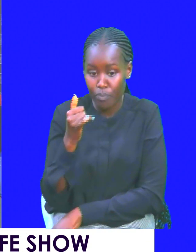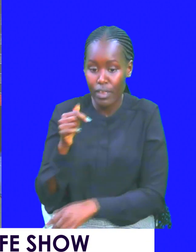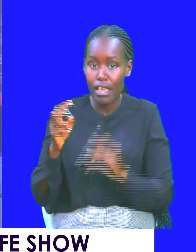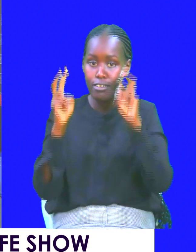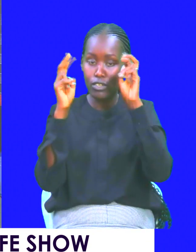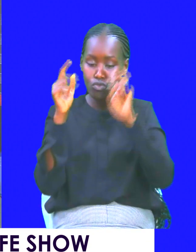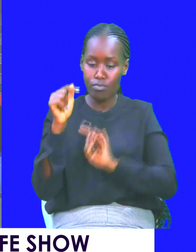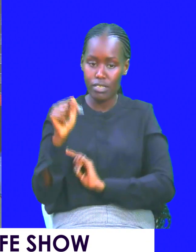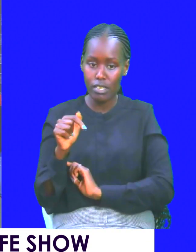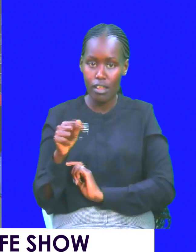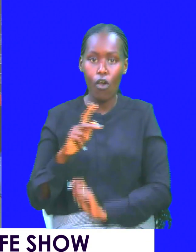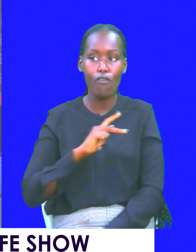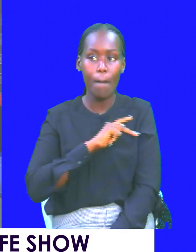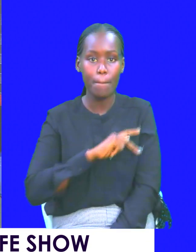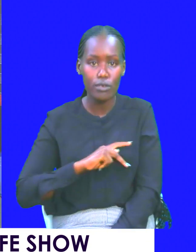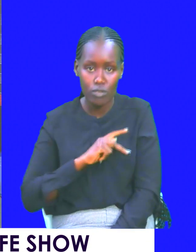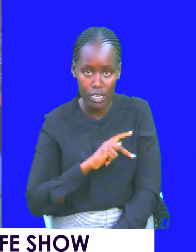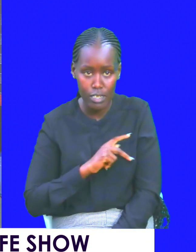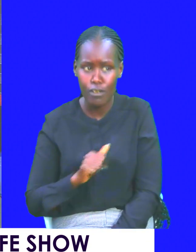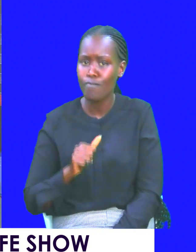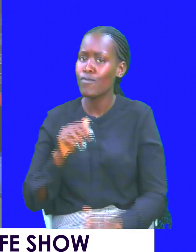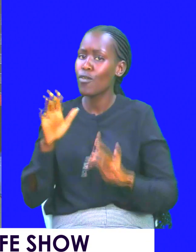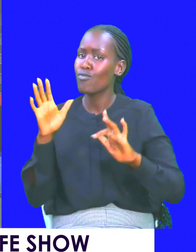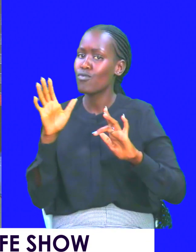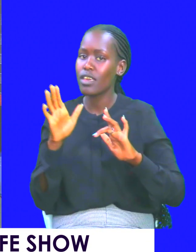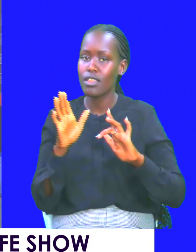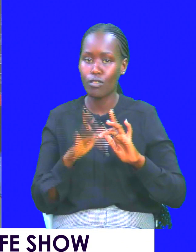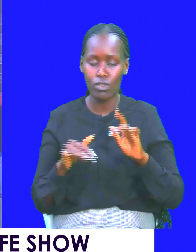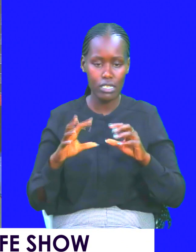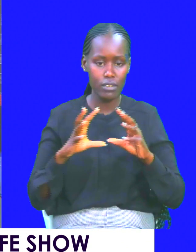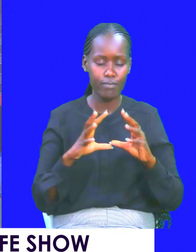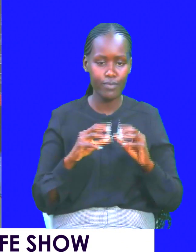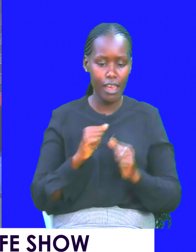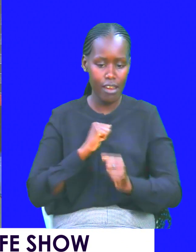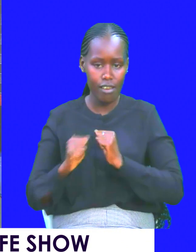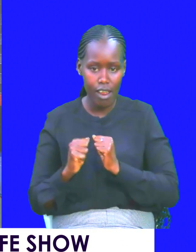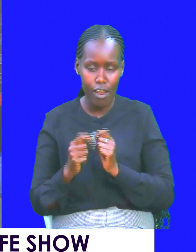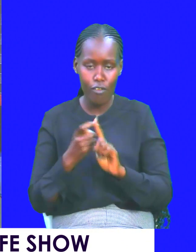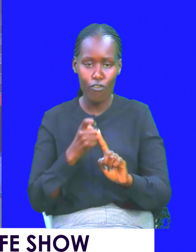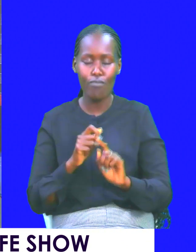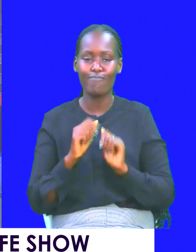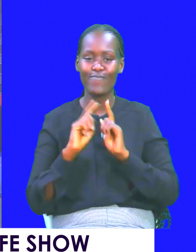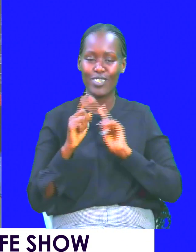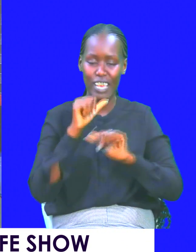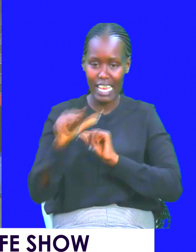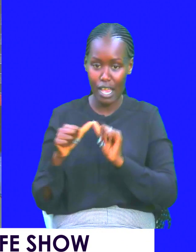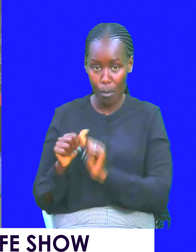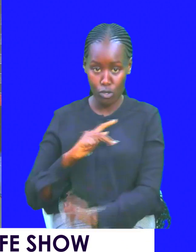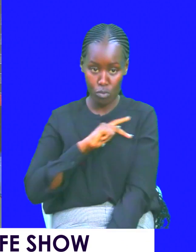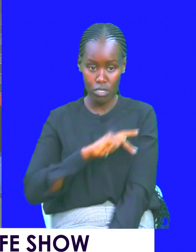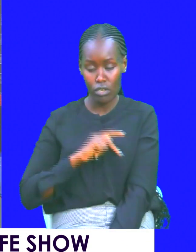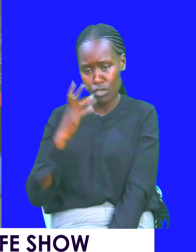topic of identity, you can't escape talking about identity crisis. Because in